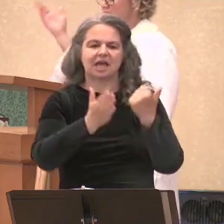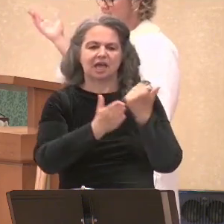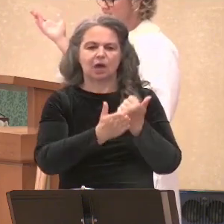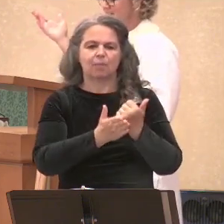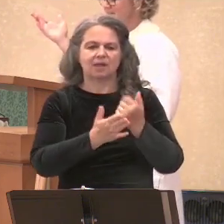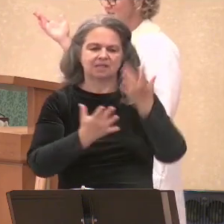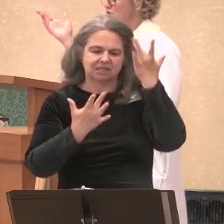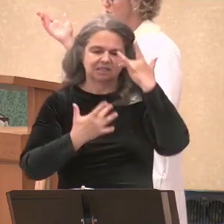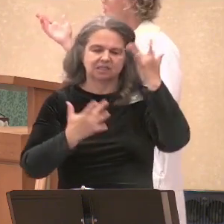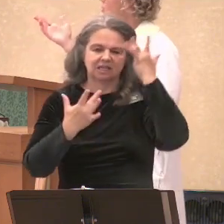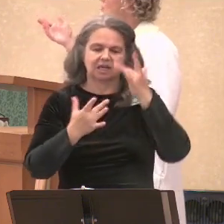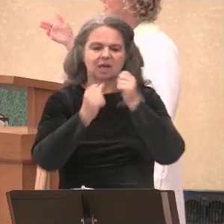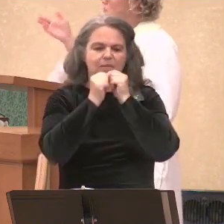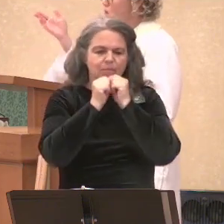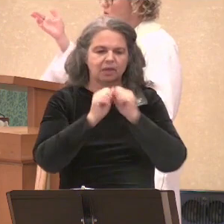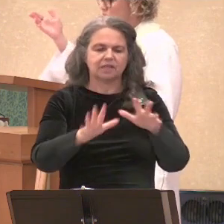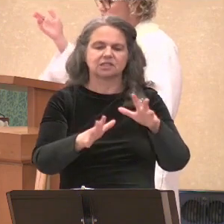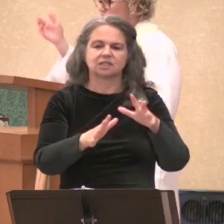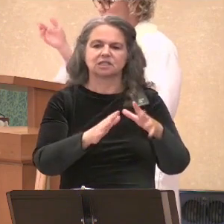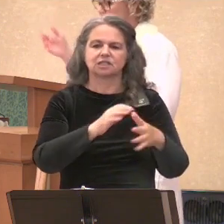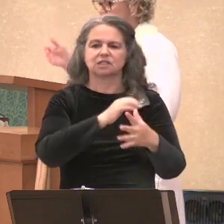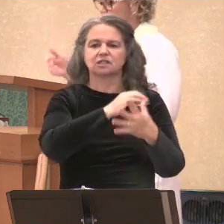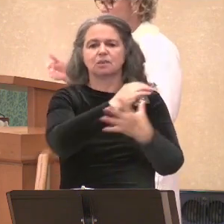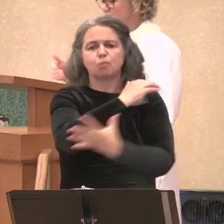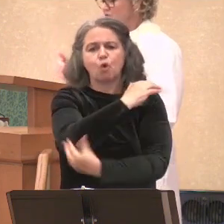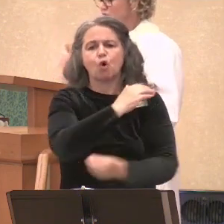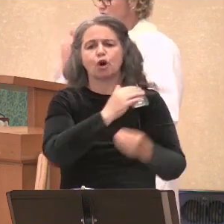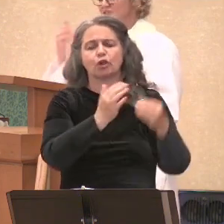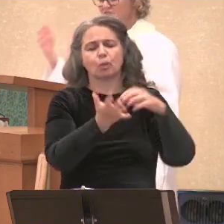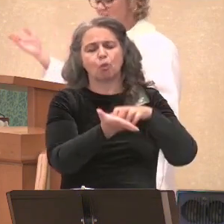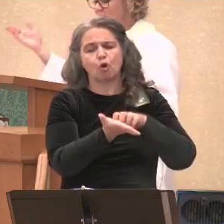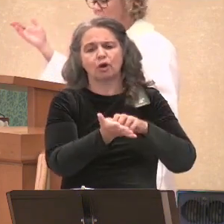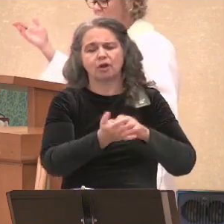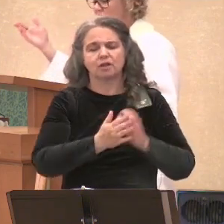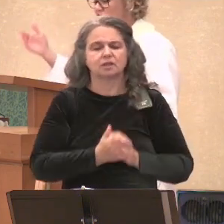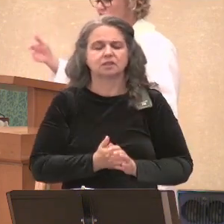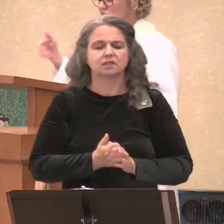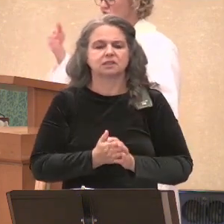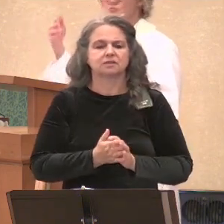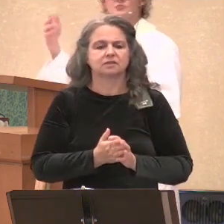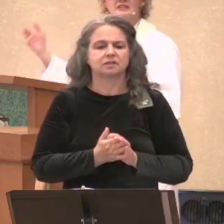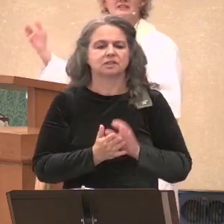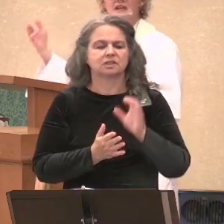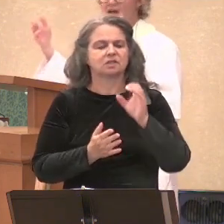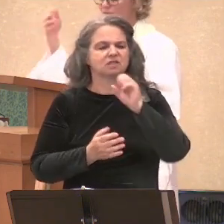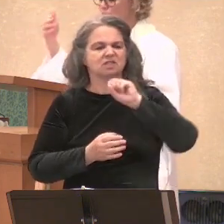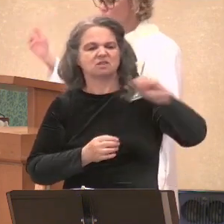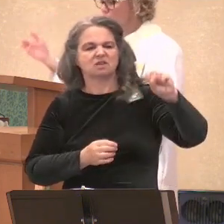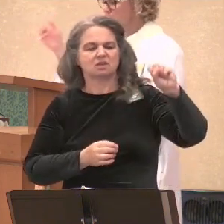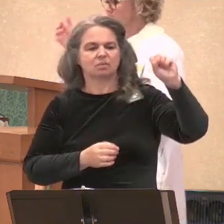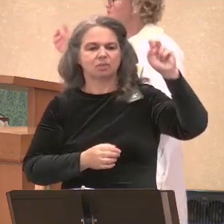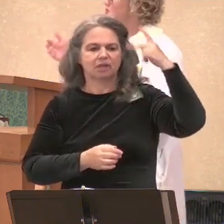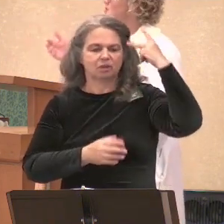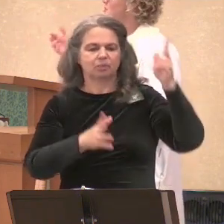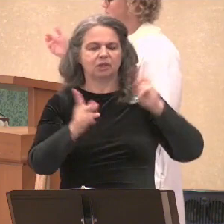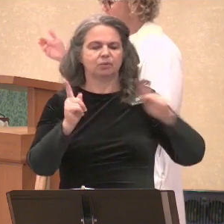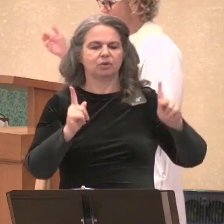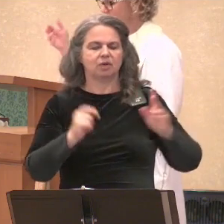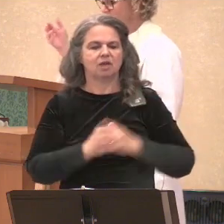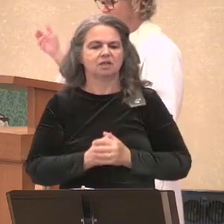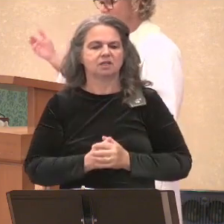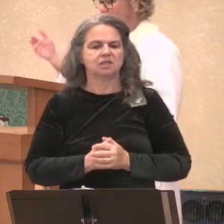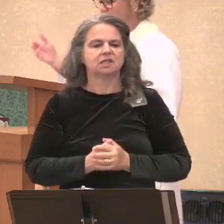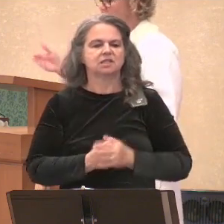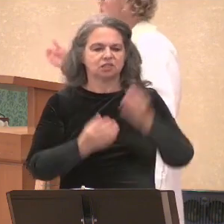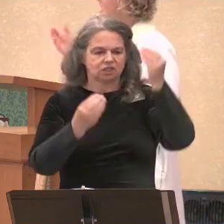preach blessings to the poor and woes to the rich, to defy politicians, to realign warped visions of